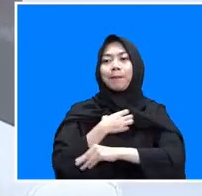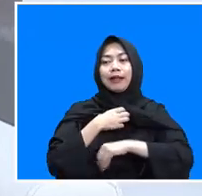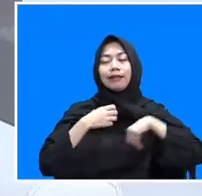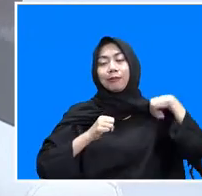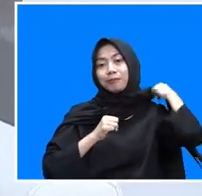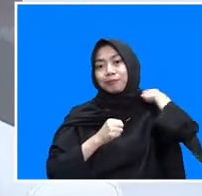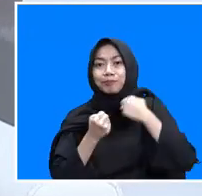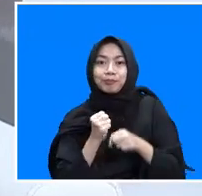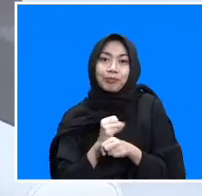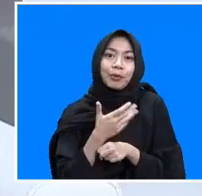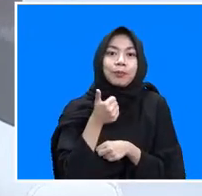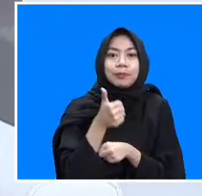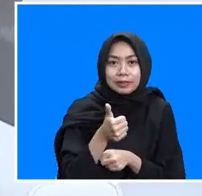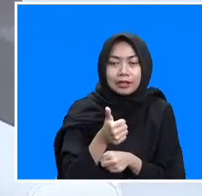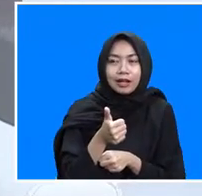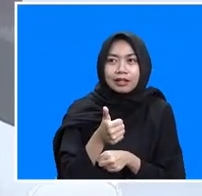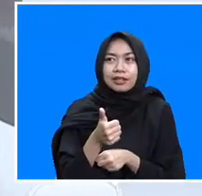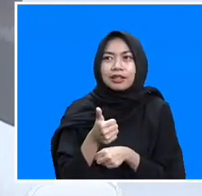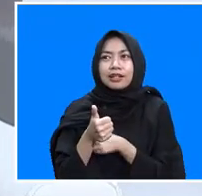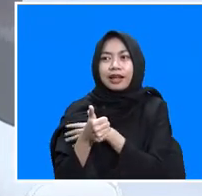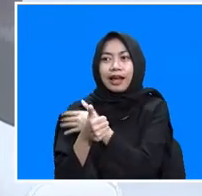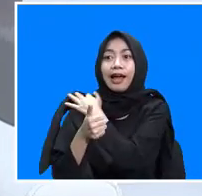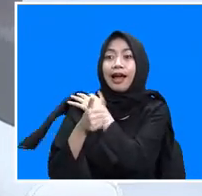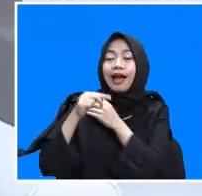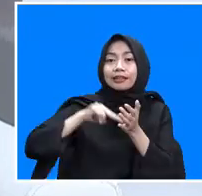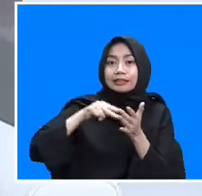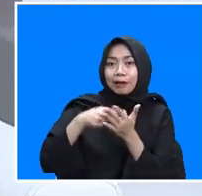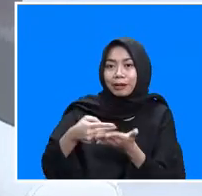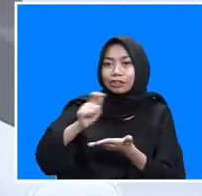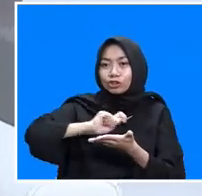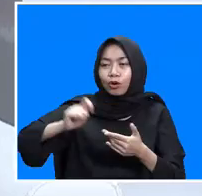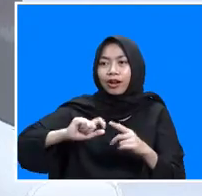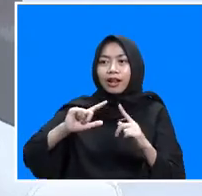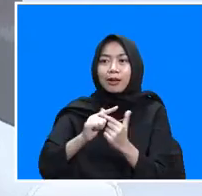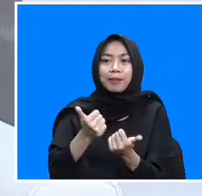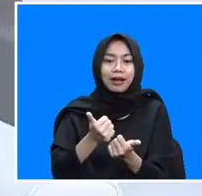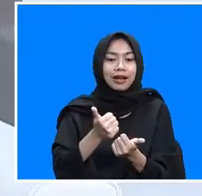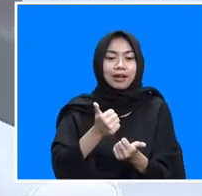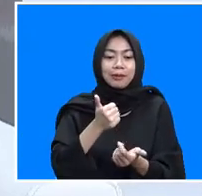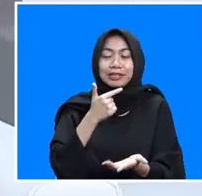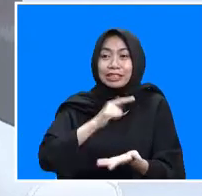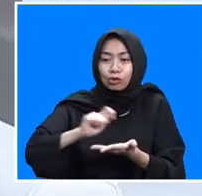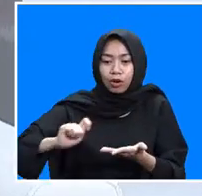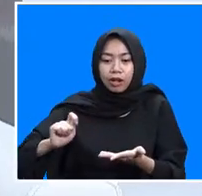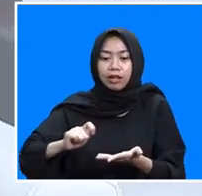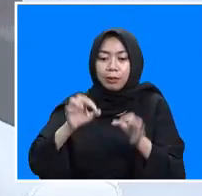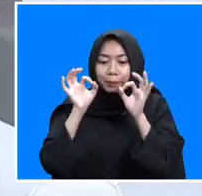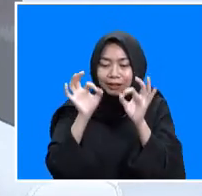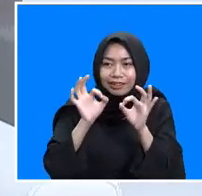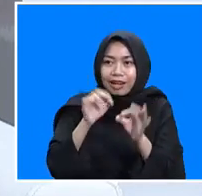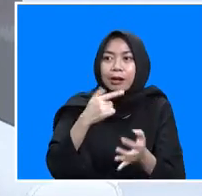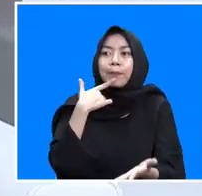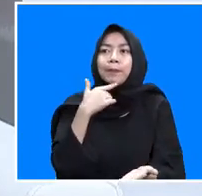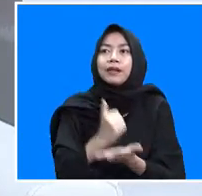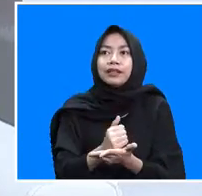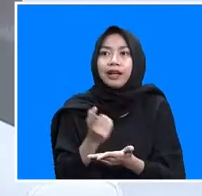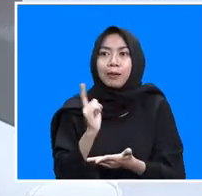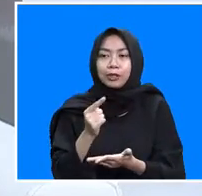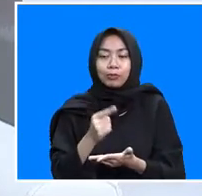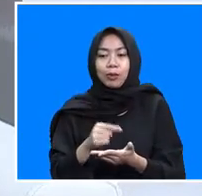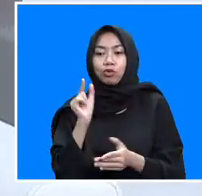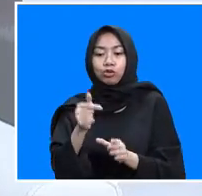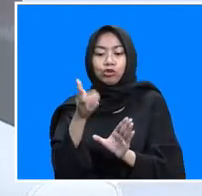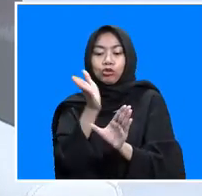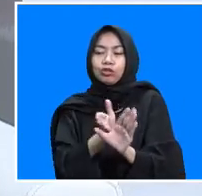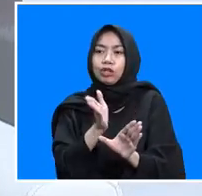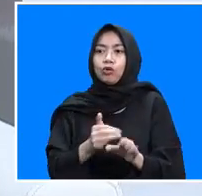know, it is very significant, the learning loss, but it's also the impact, the psychosocial